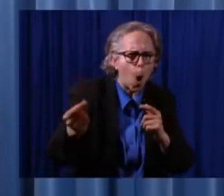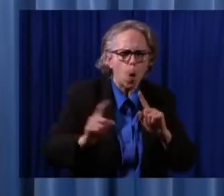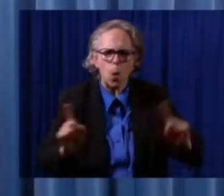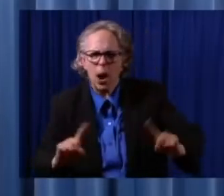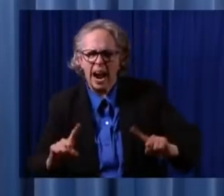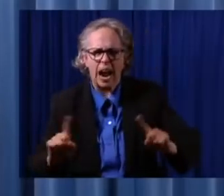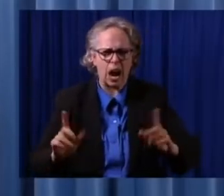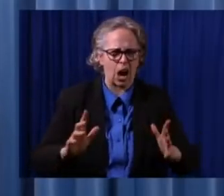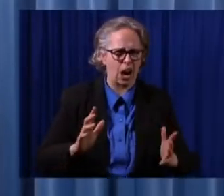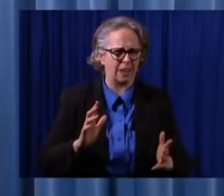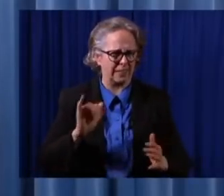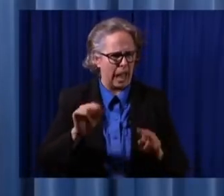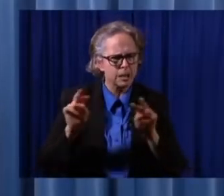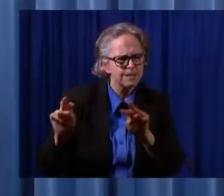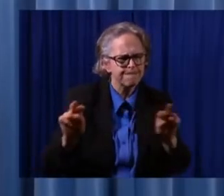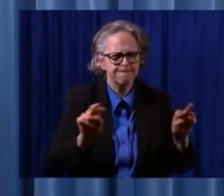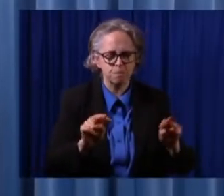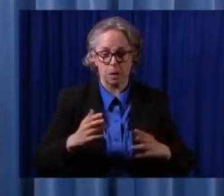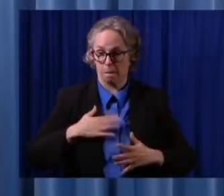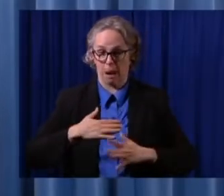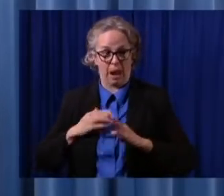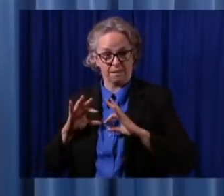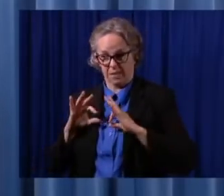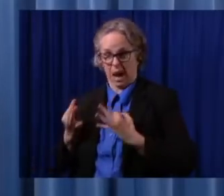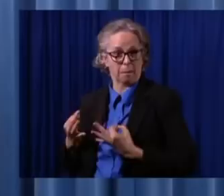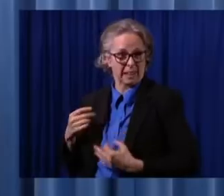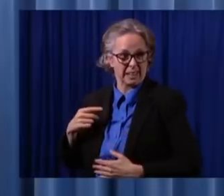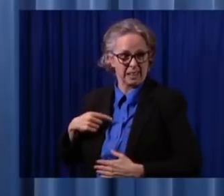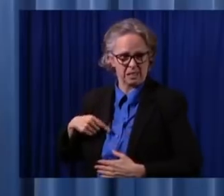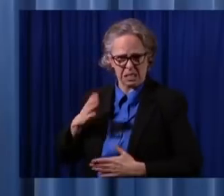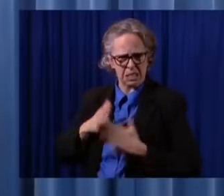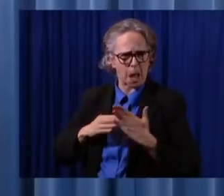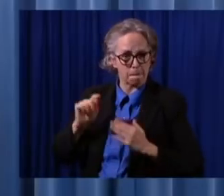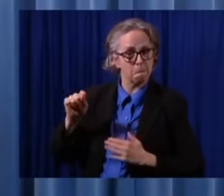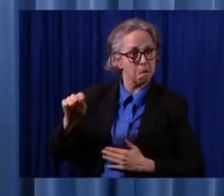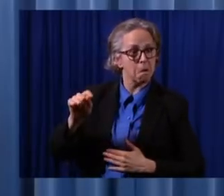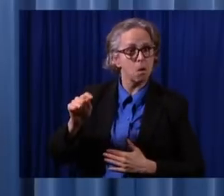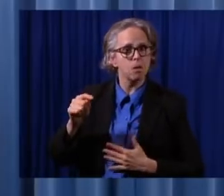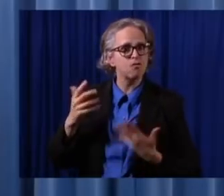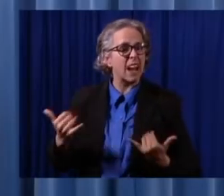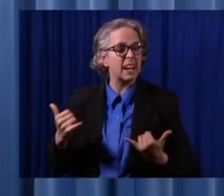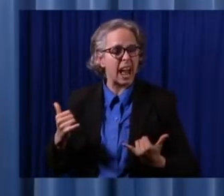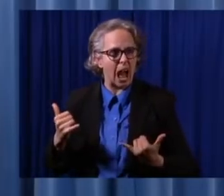our family who, you know, are in Florida.